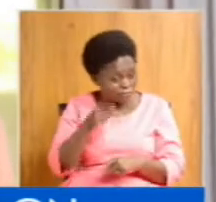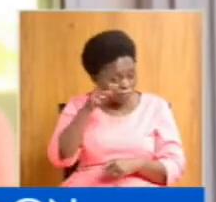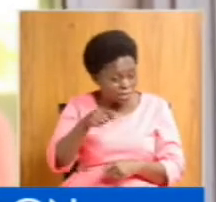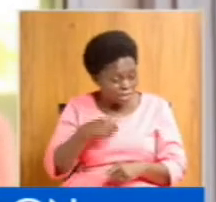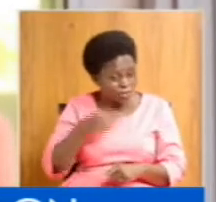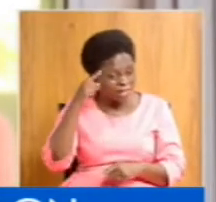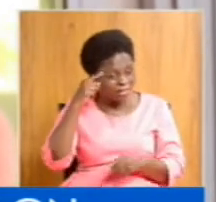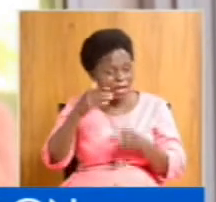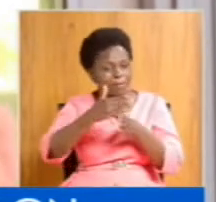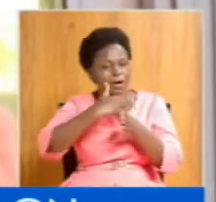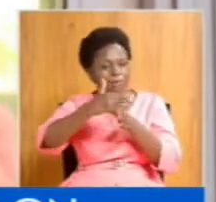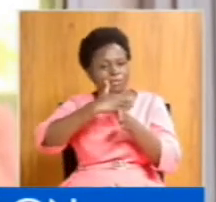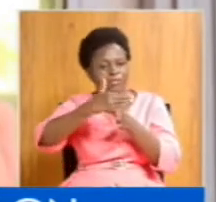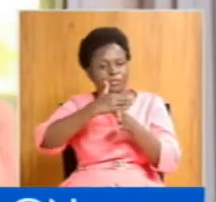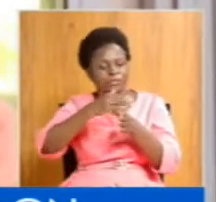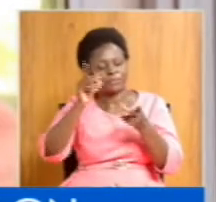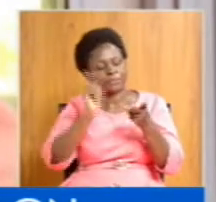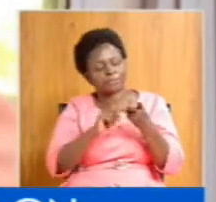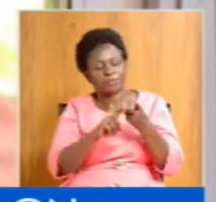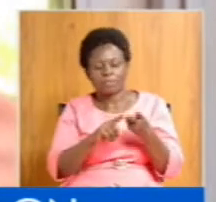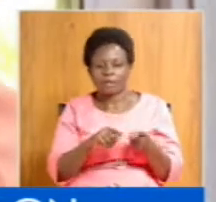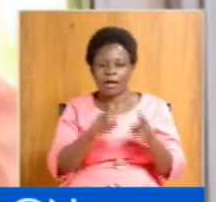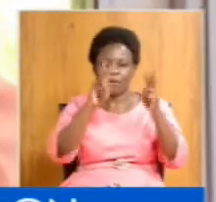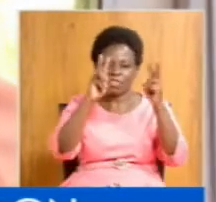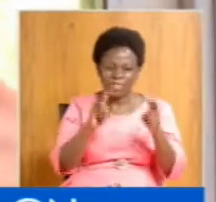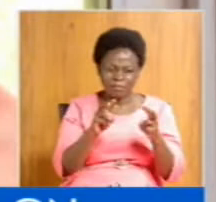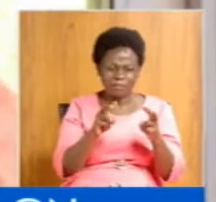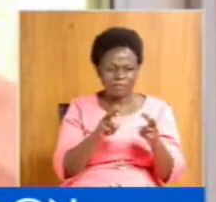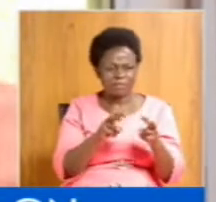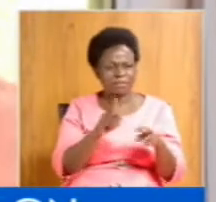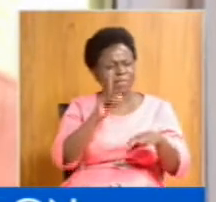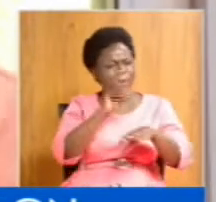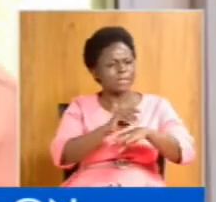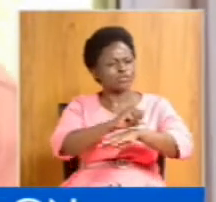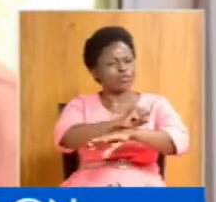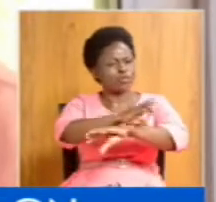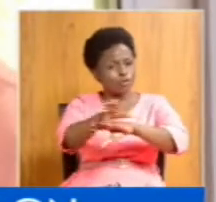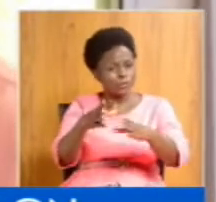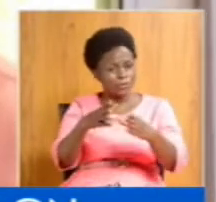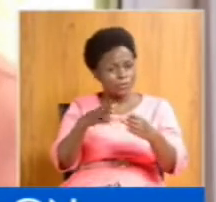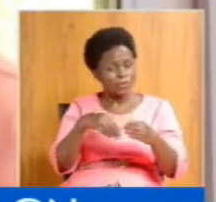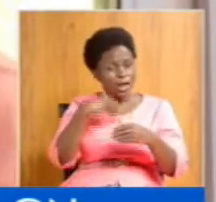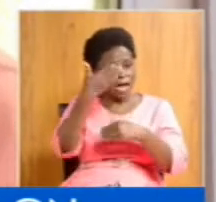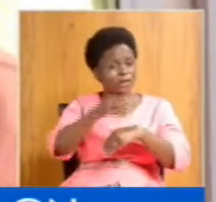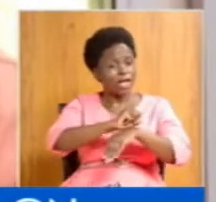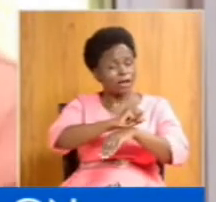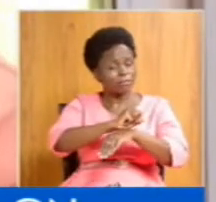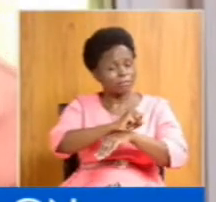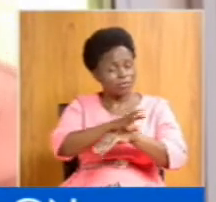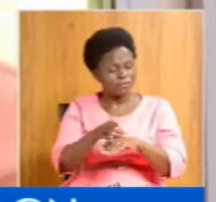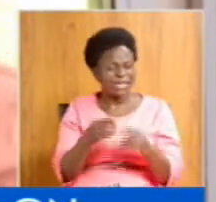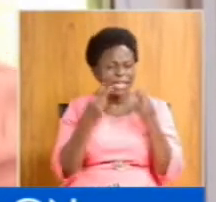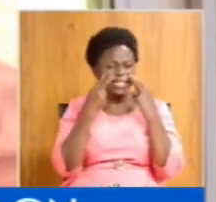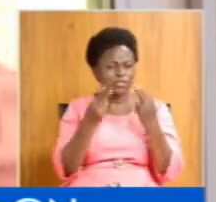I think there is a gap there. Secondly, like since our theme is based on COVID, recovery post-COVID, I realized that